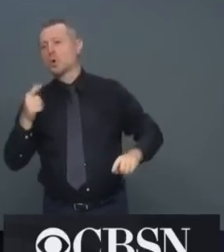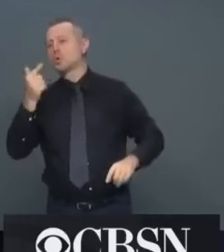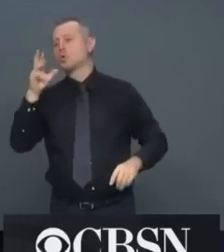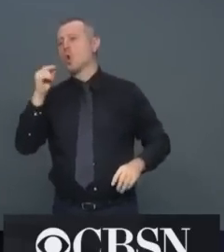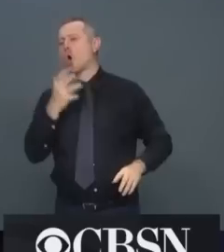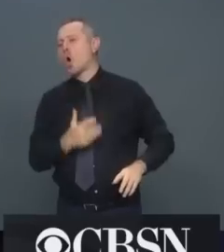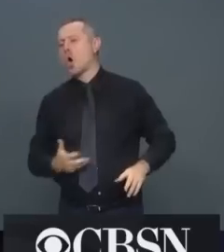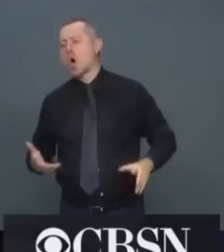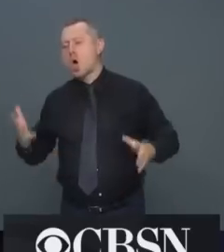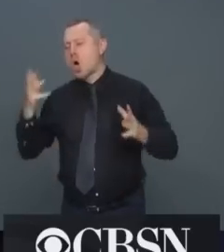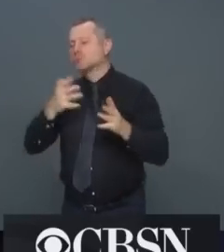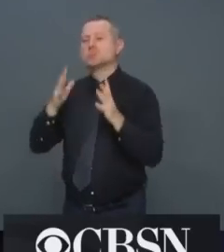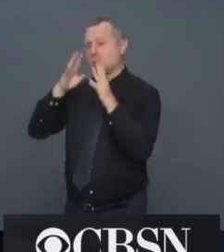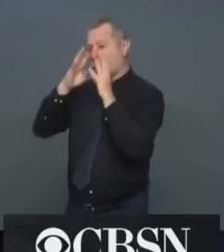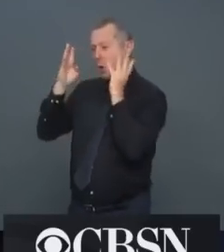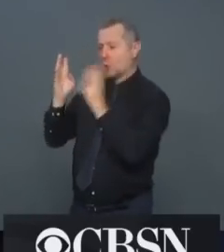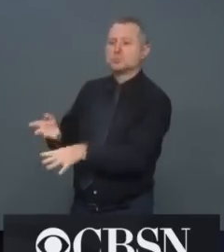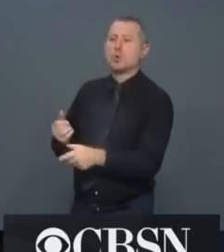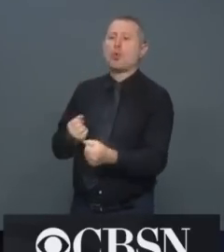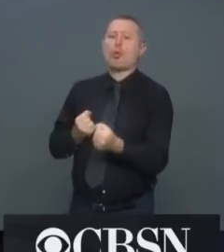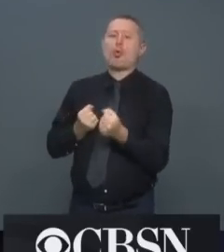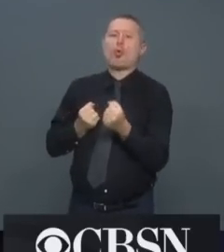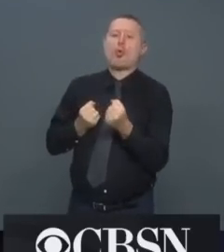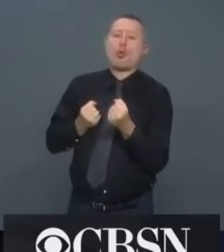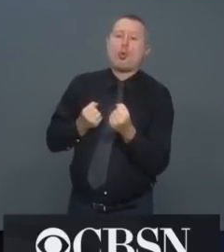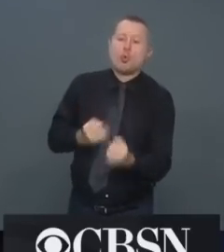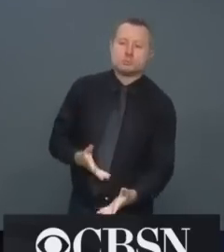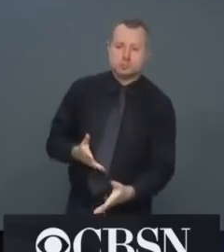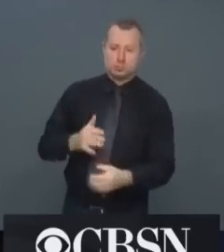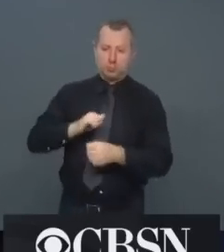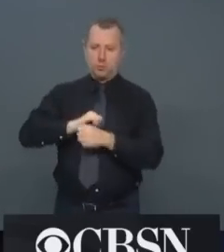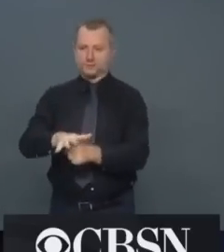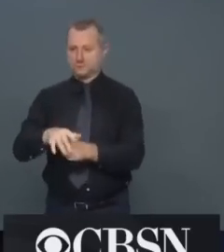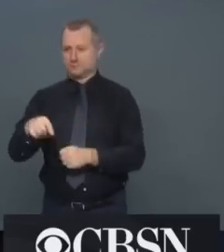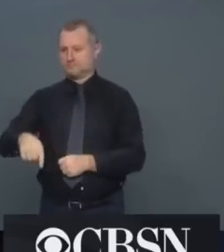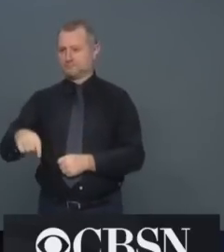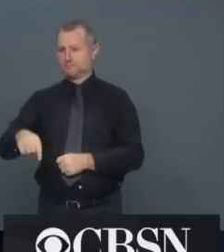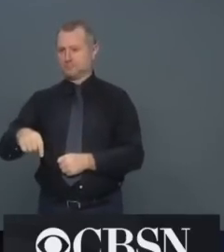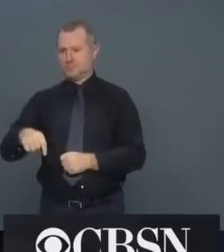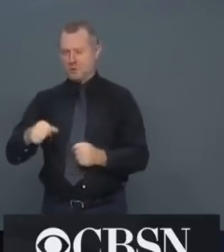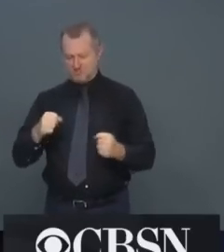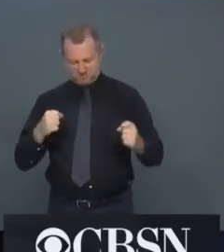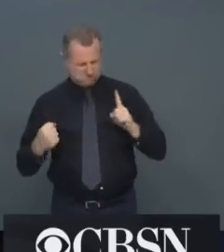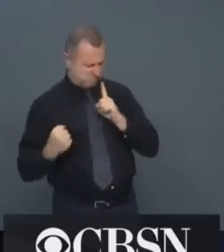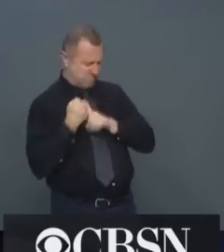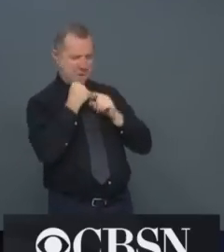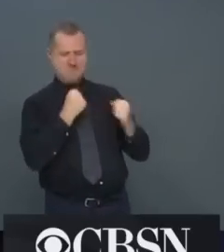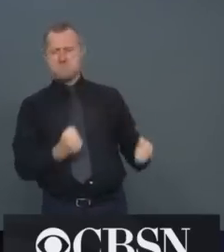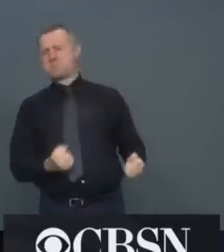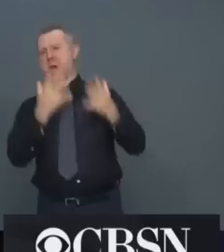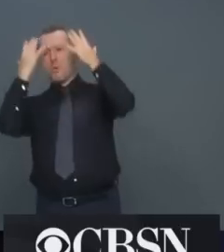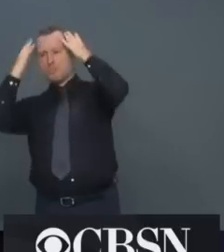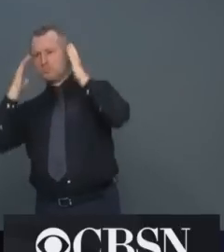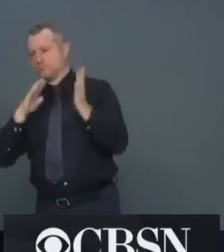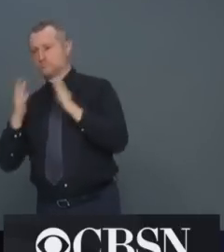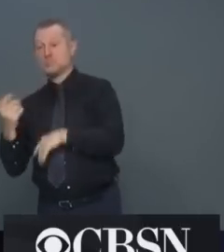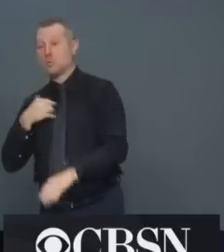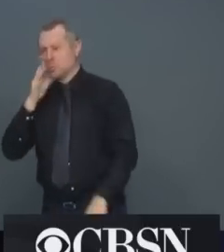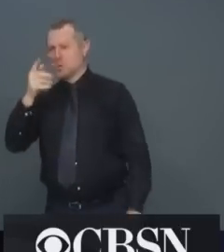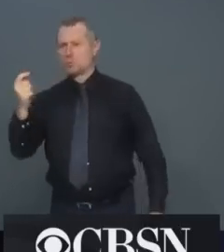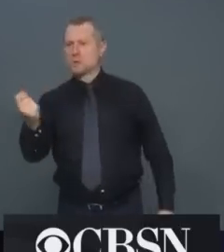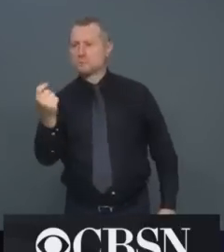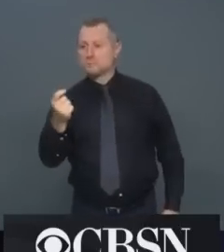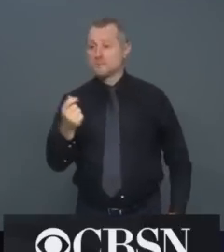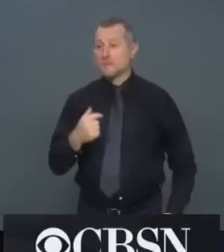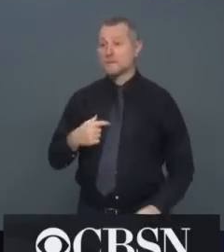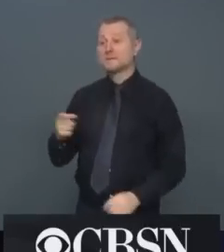of New York, and I would win. First witness, CDC Director Robert Redfield. Yes, we